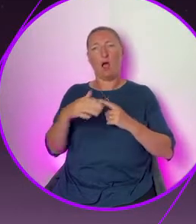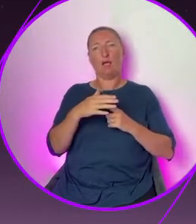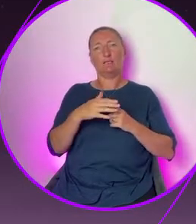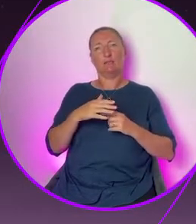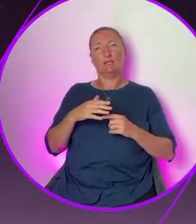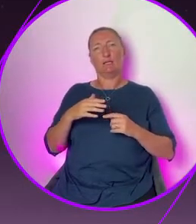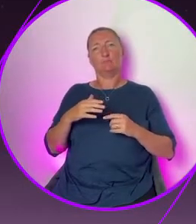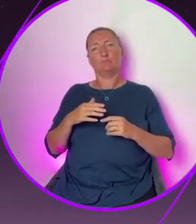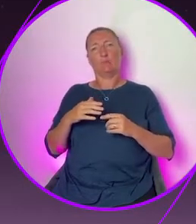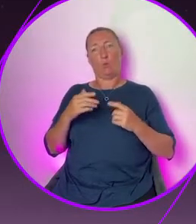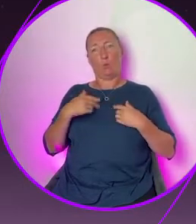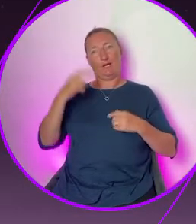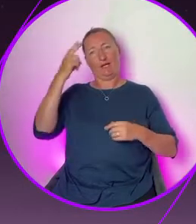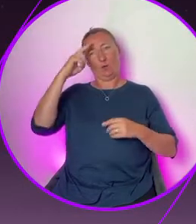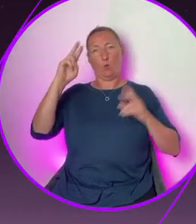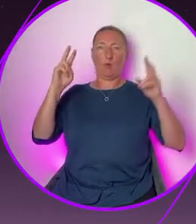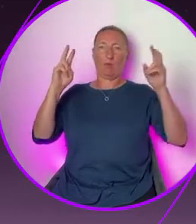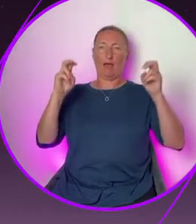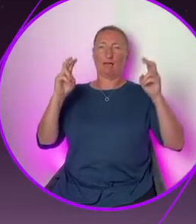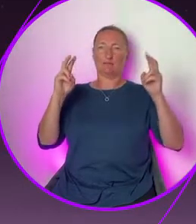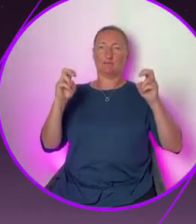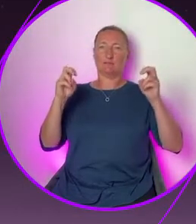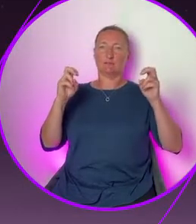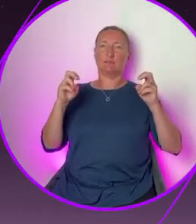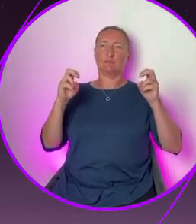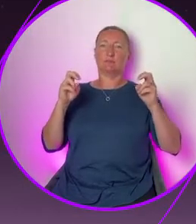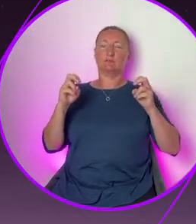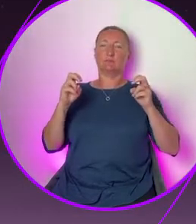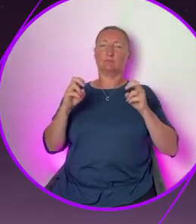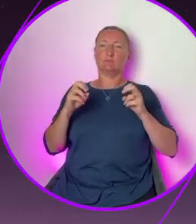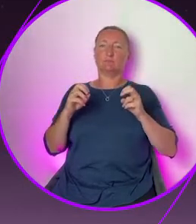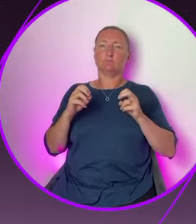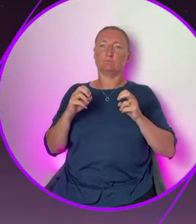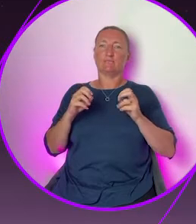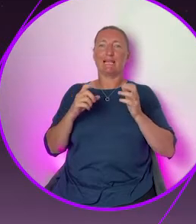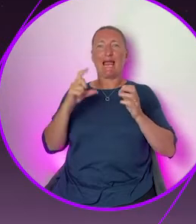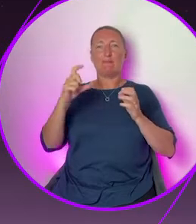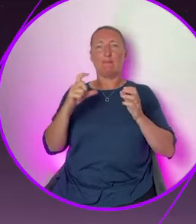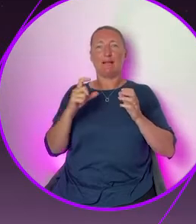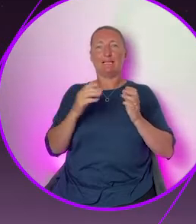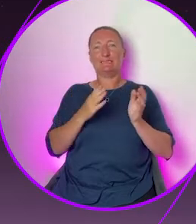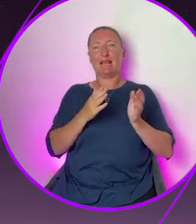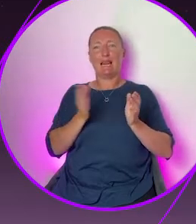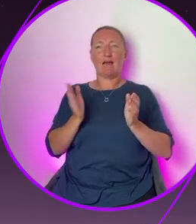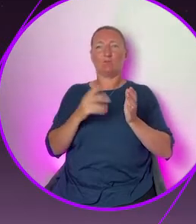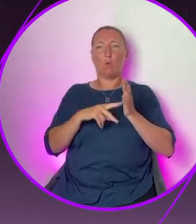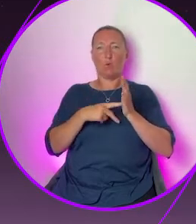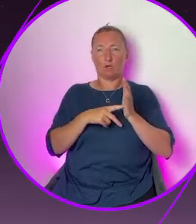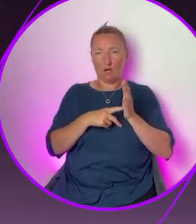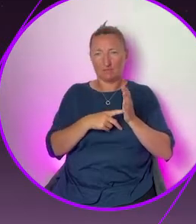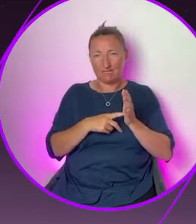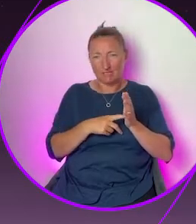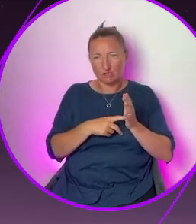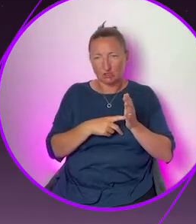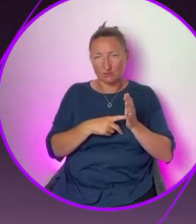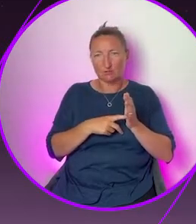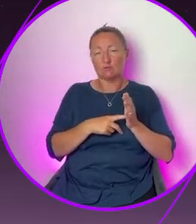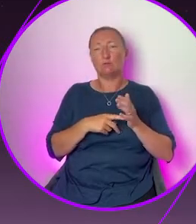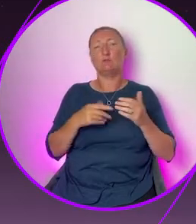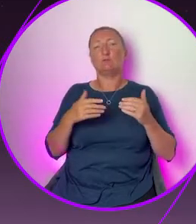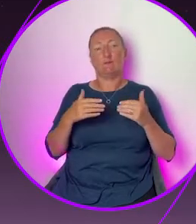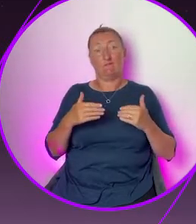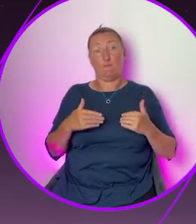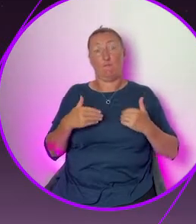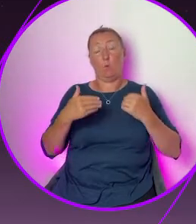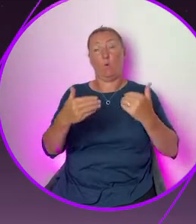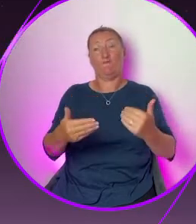this is what we call kind of a capabilities-led organization. And when we move on to the next part in a few